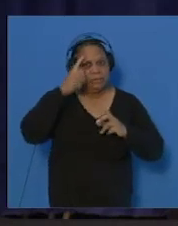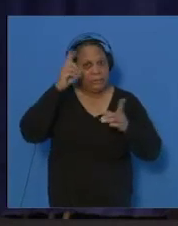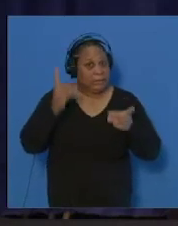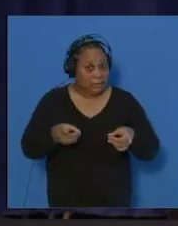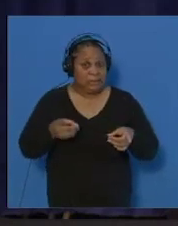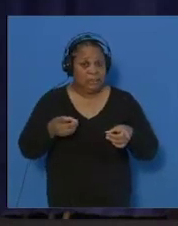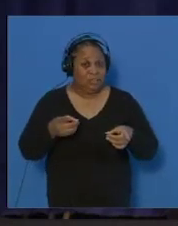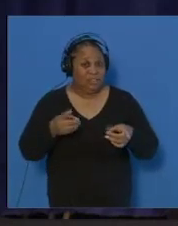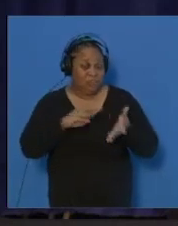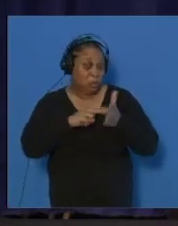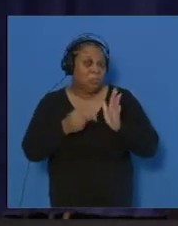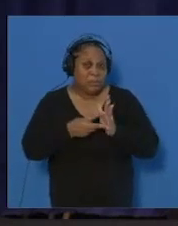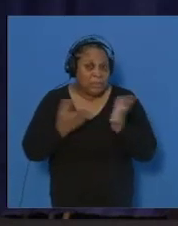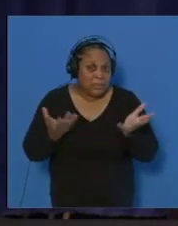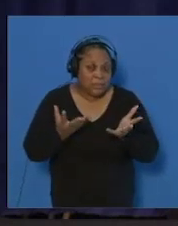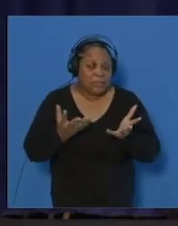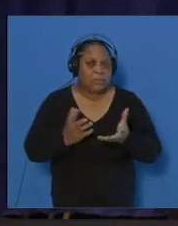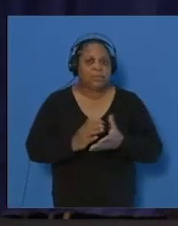to?